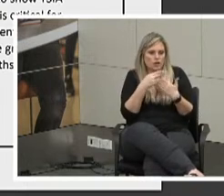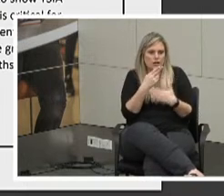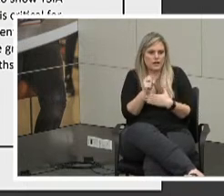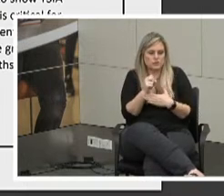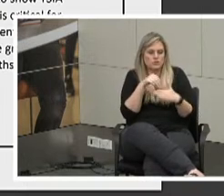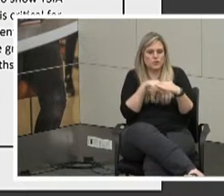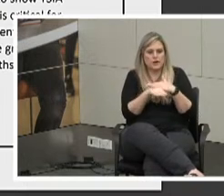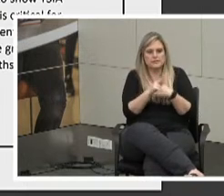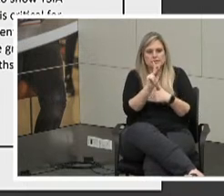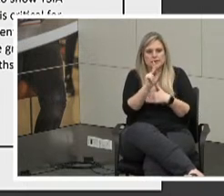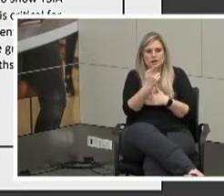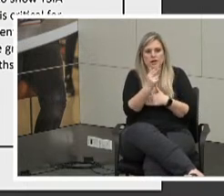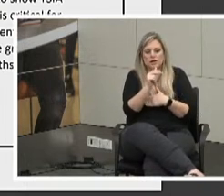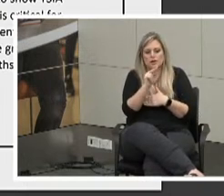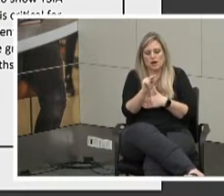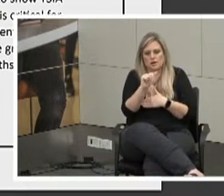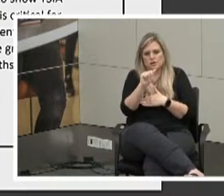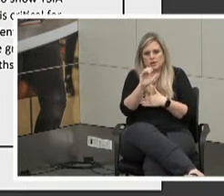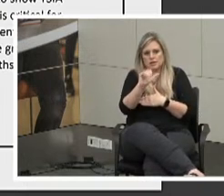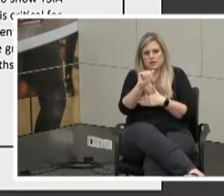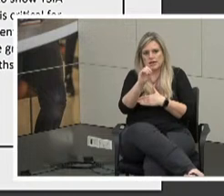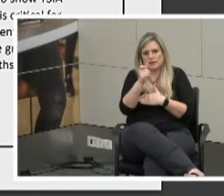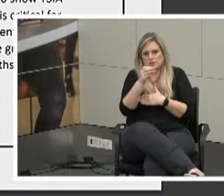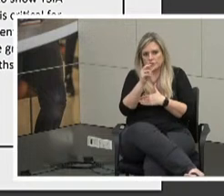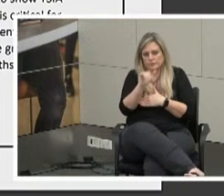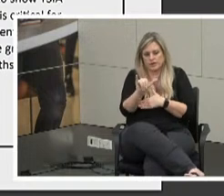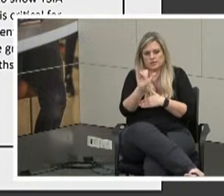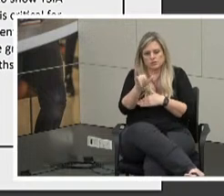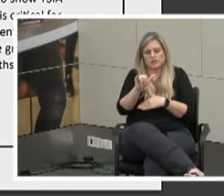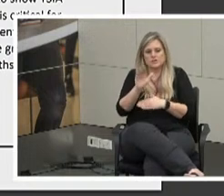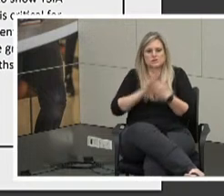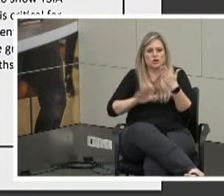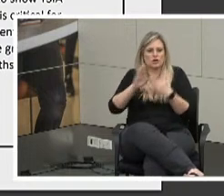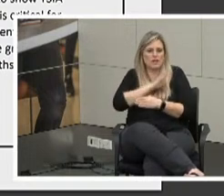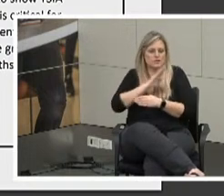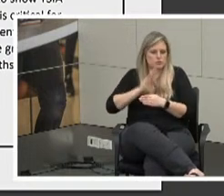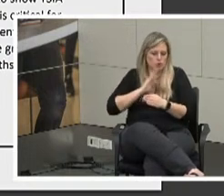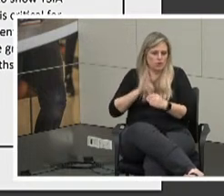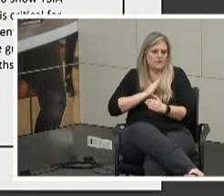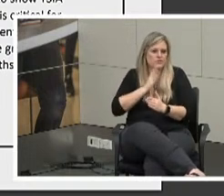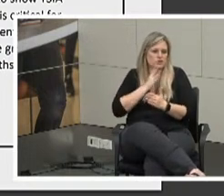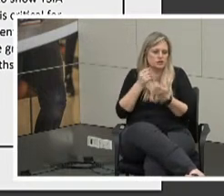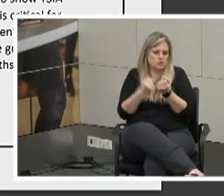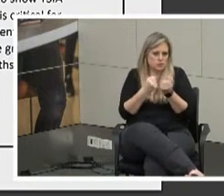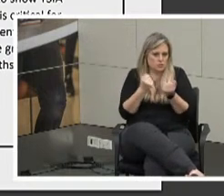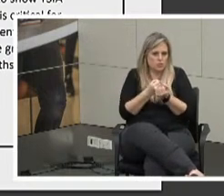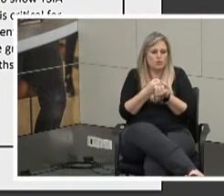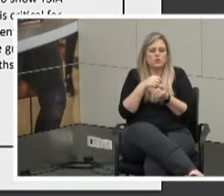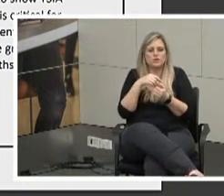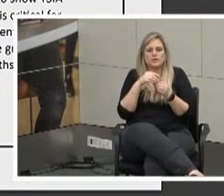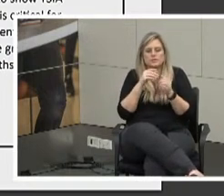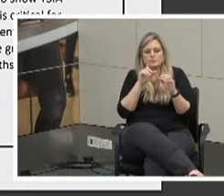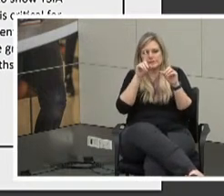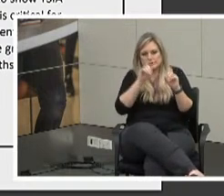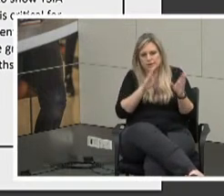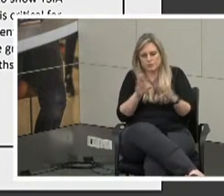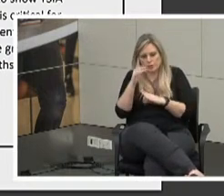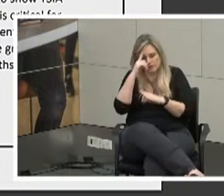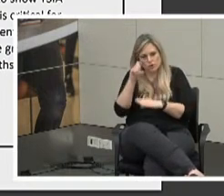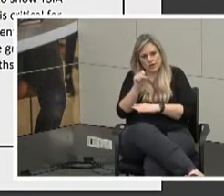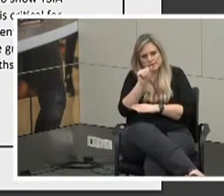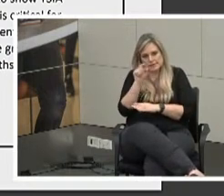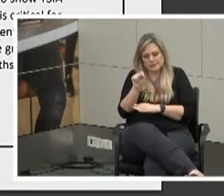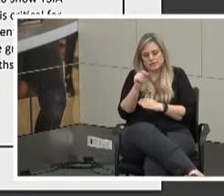Academy which is the the College Board official uh officially sponsored test preparation for the SAT so we support our students in